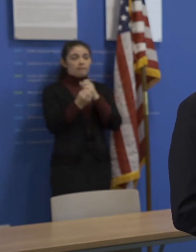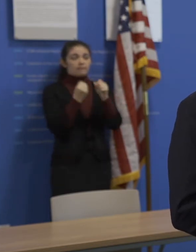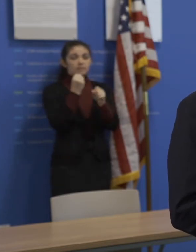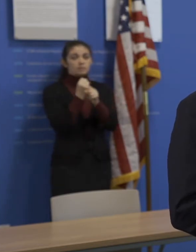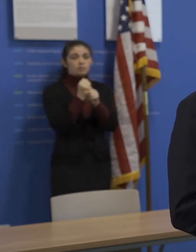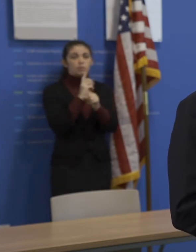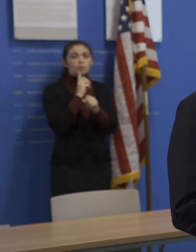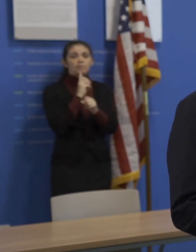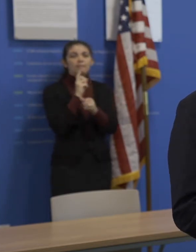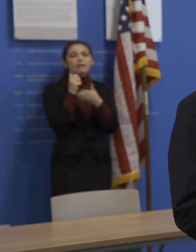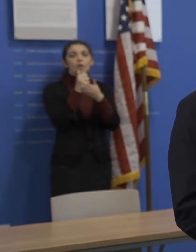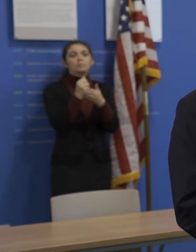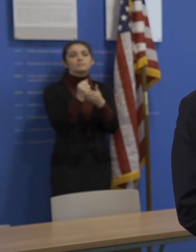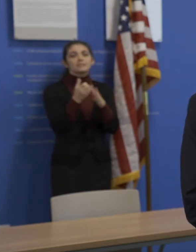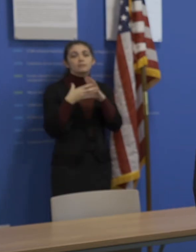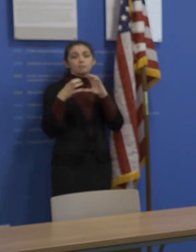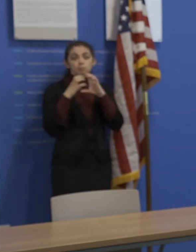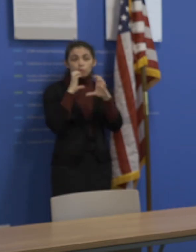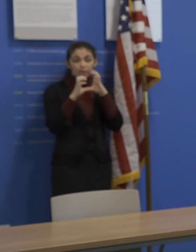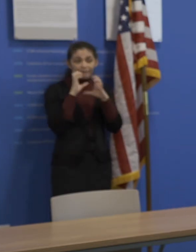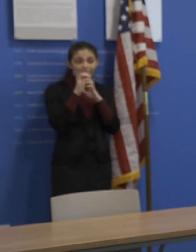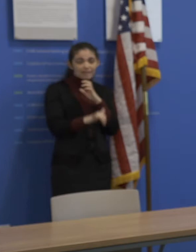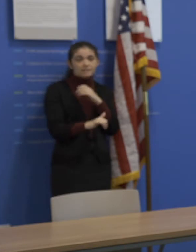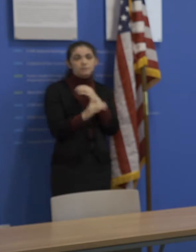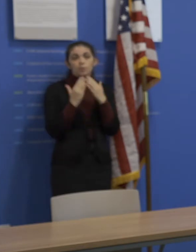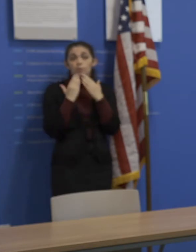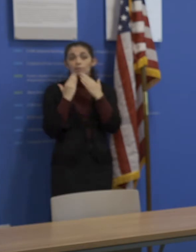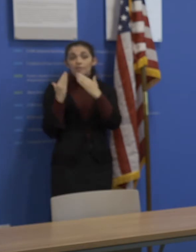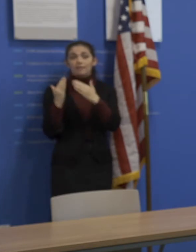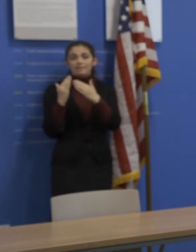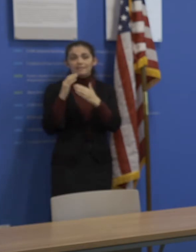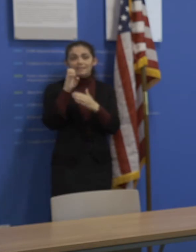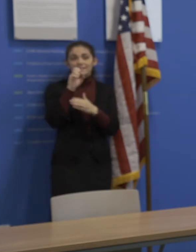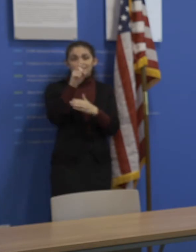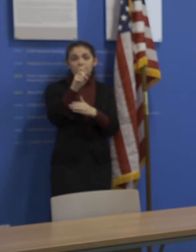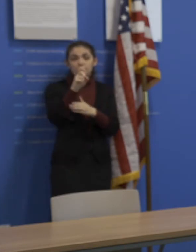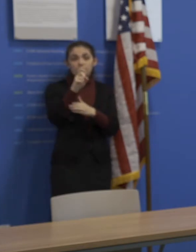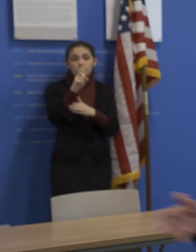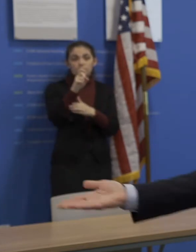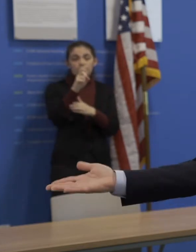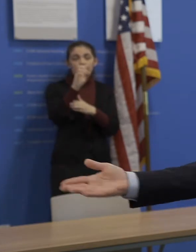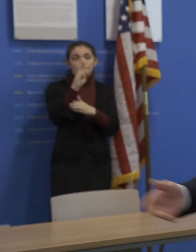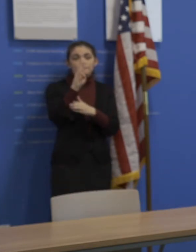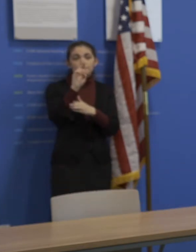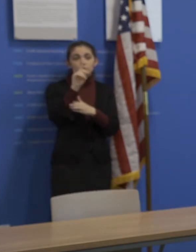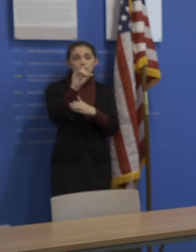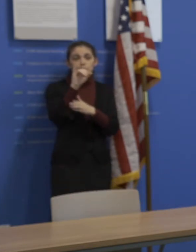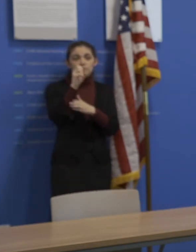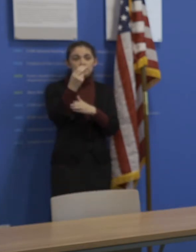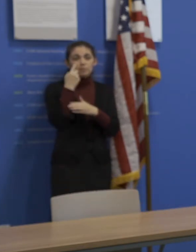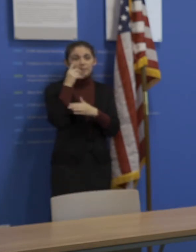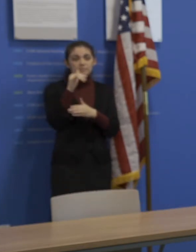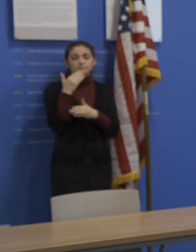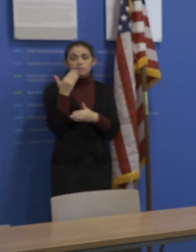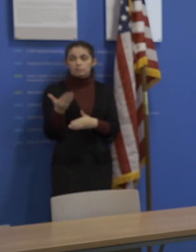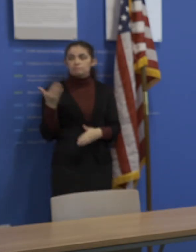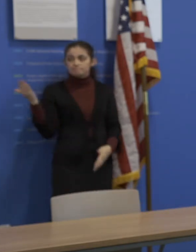most effective way to communicate. So I wanted to thank Executive Budish for that and give him the floor.